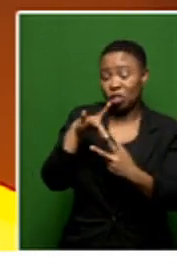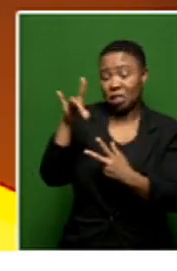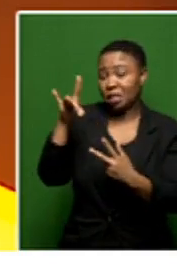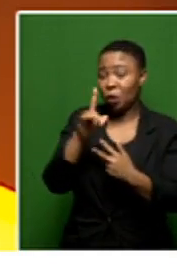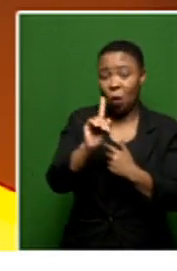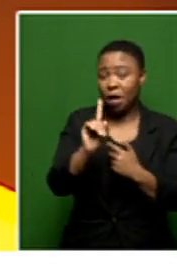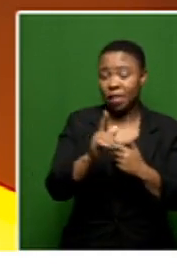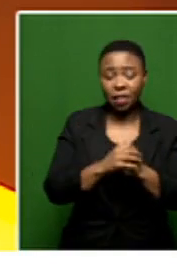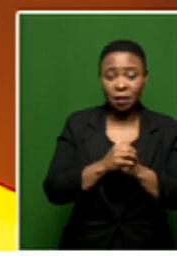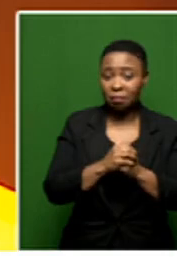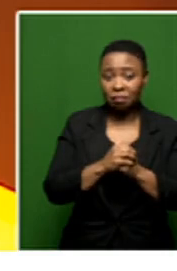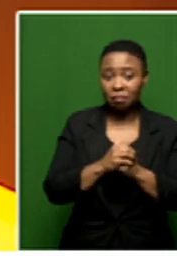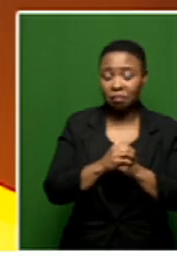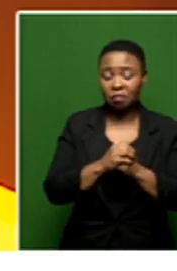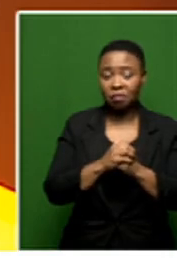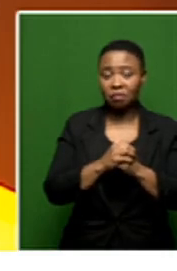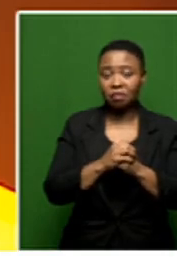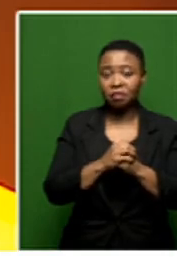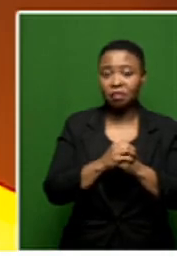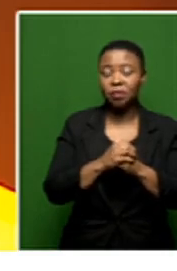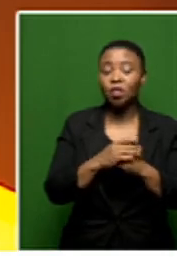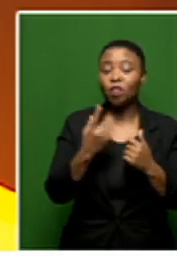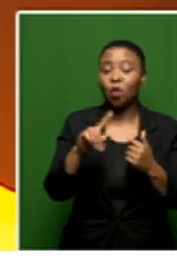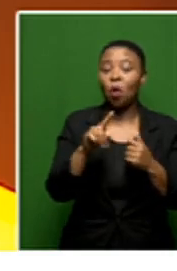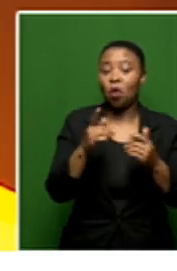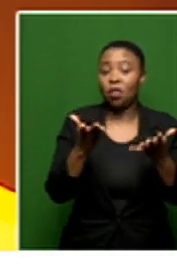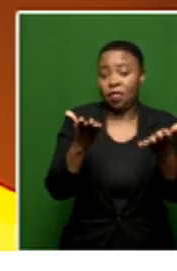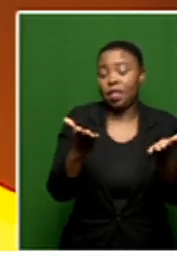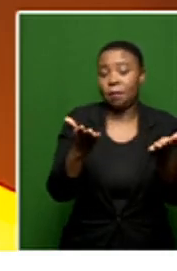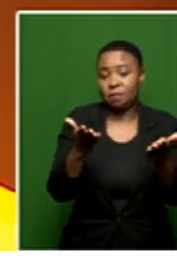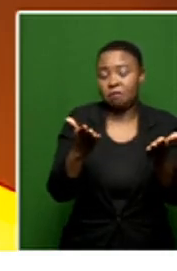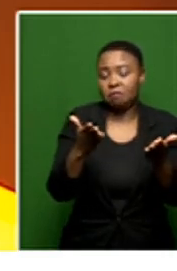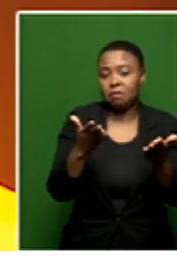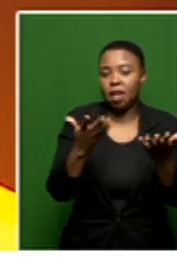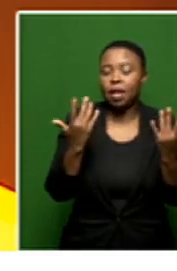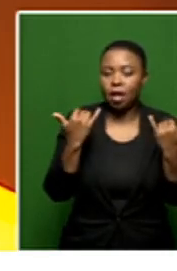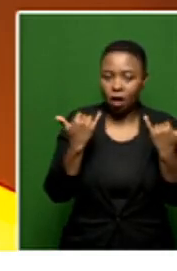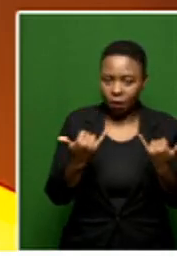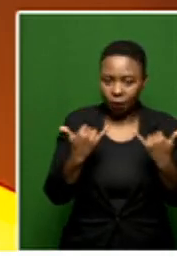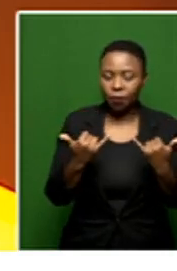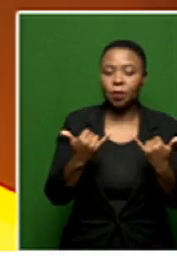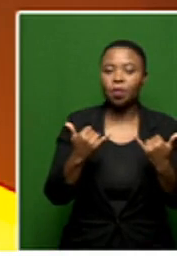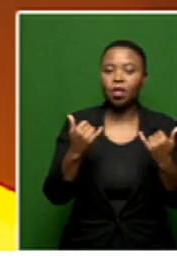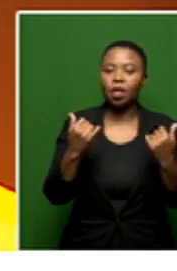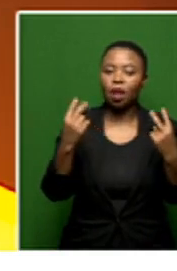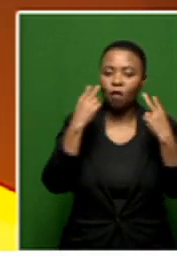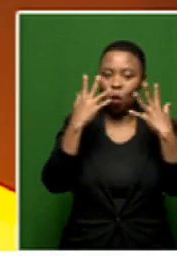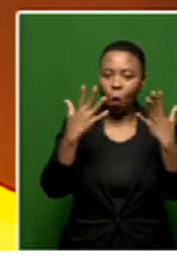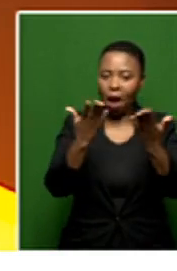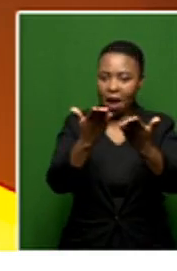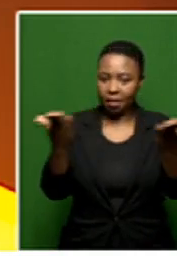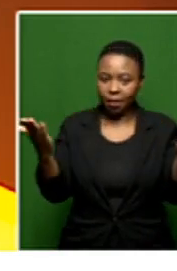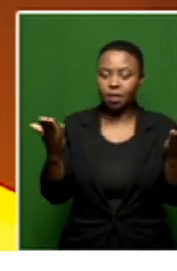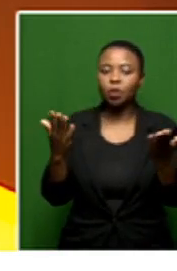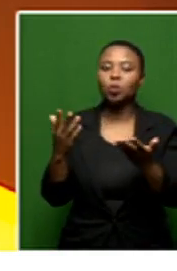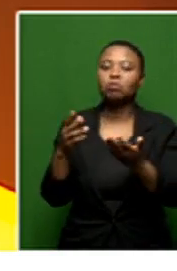are available on that front, but we'll also bring our audience, give them